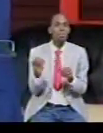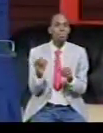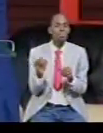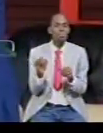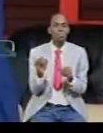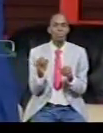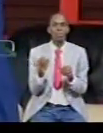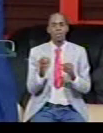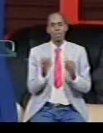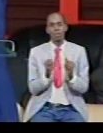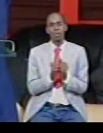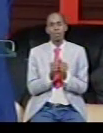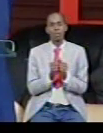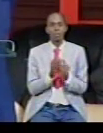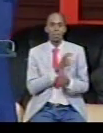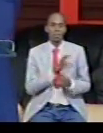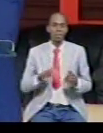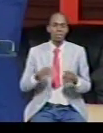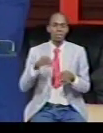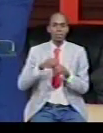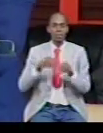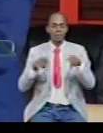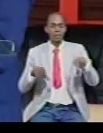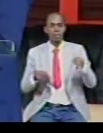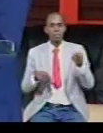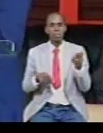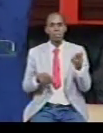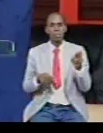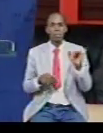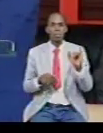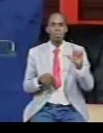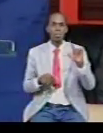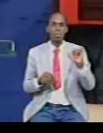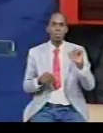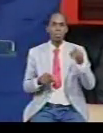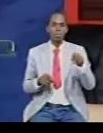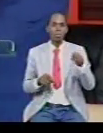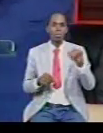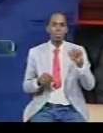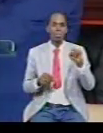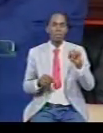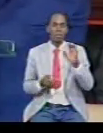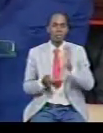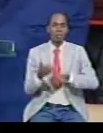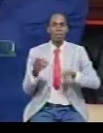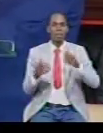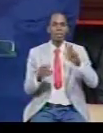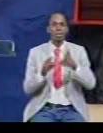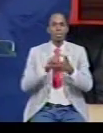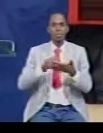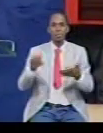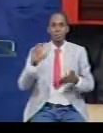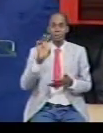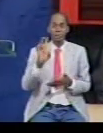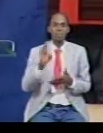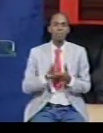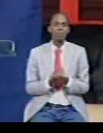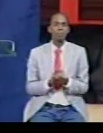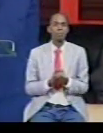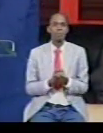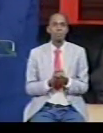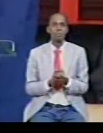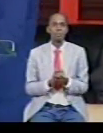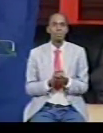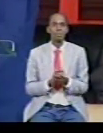In Philippians chapter 3, I'm reading from verse 7. Philippians chapter 3, verse